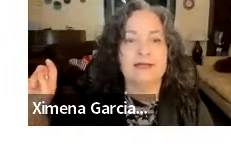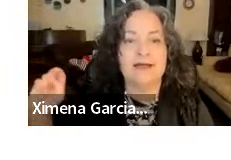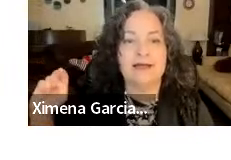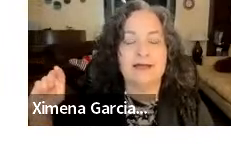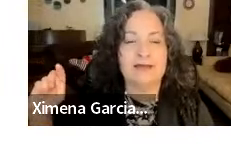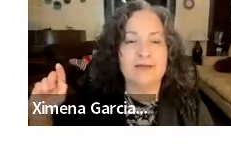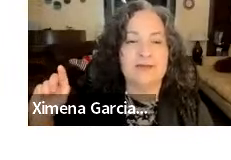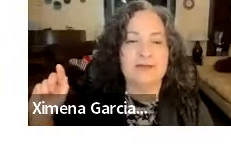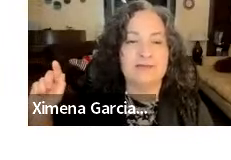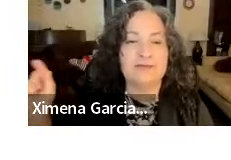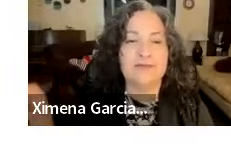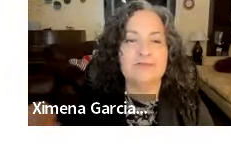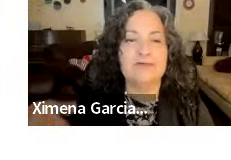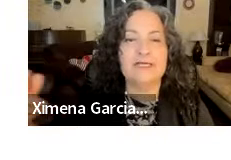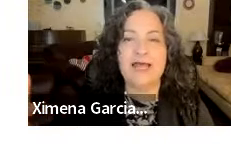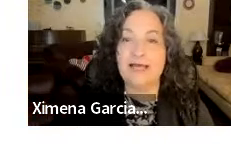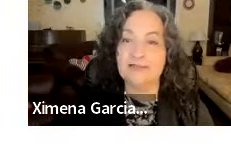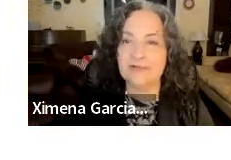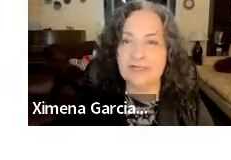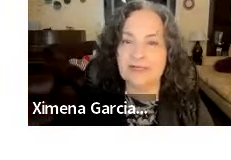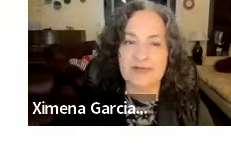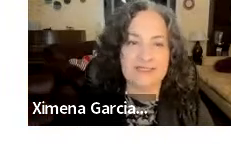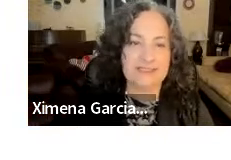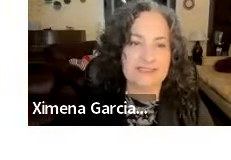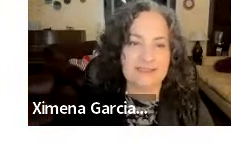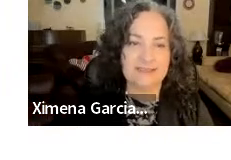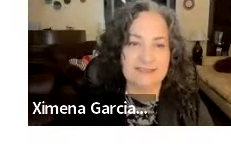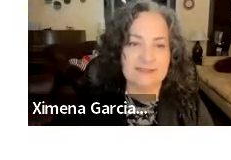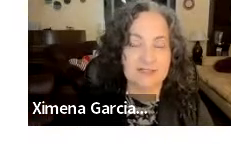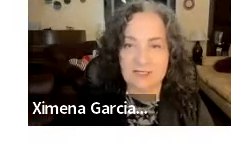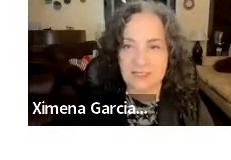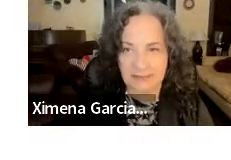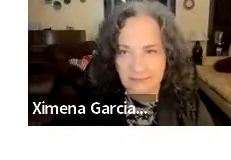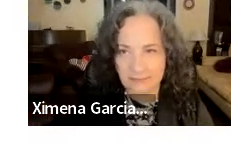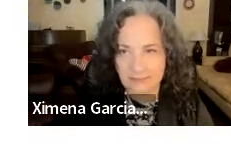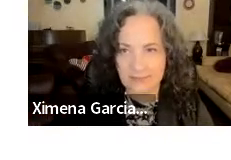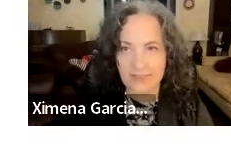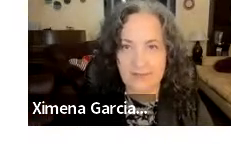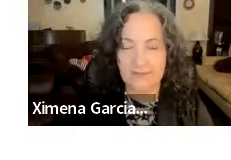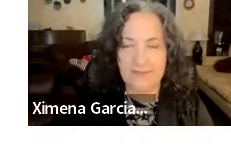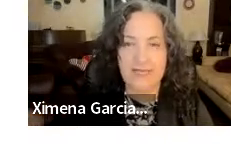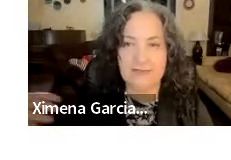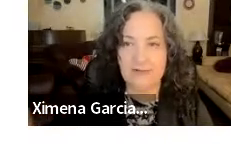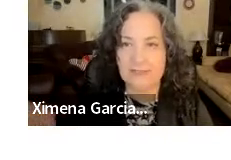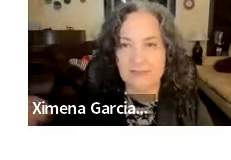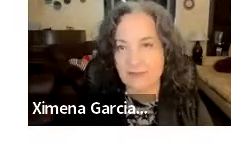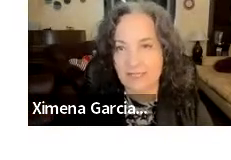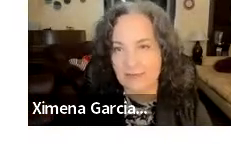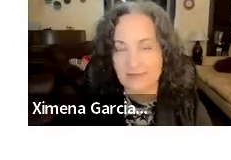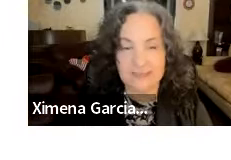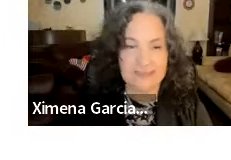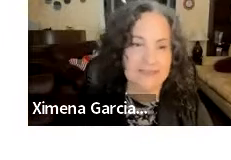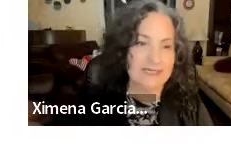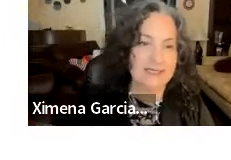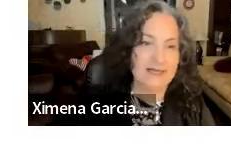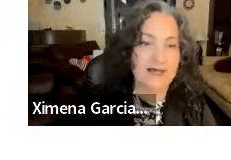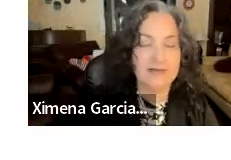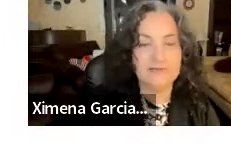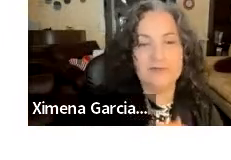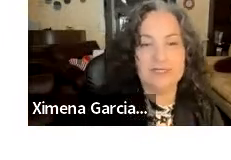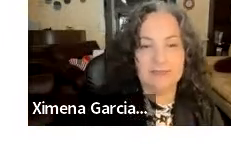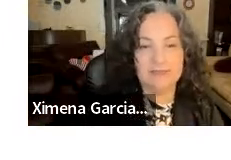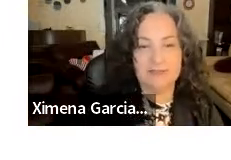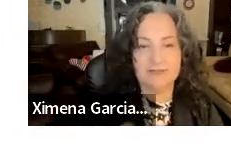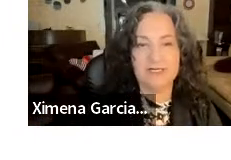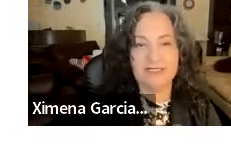And they've reactivated vaccines.gov as a way to locate the vaccines. And